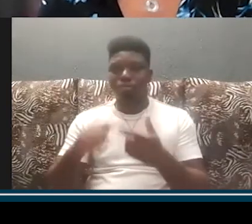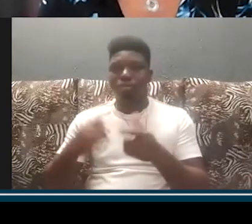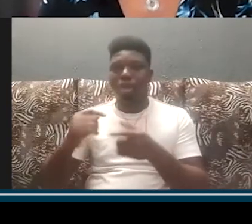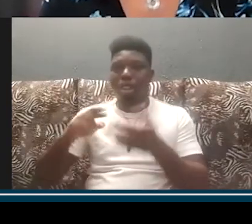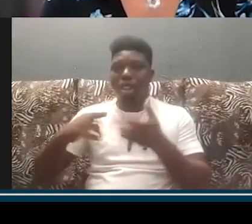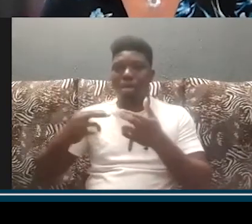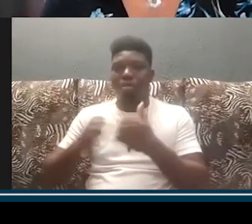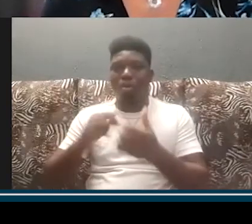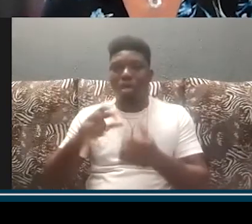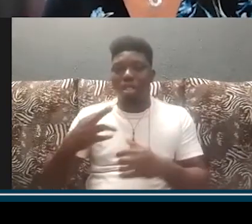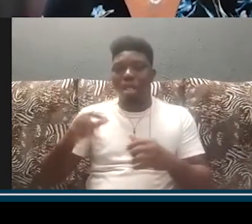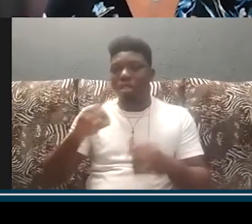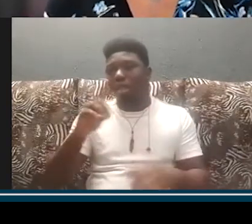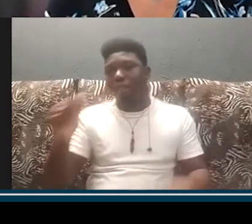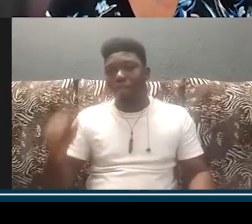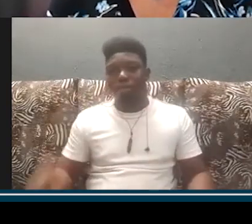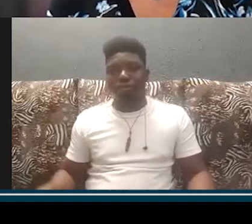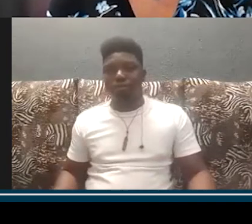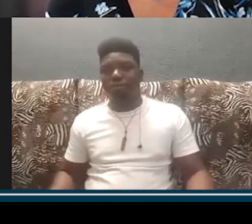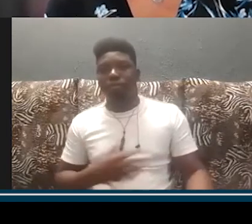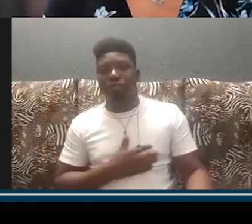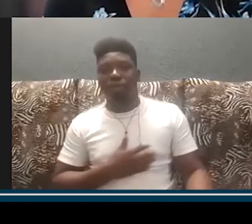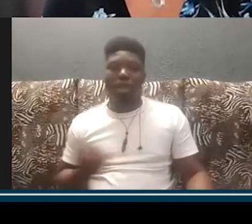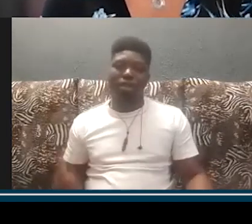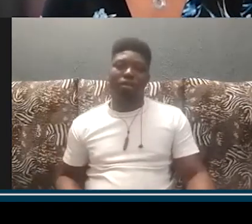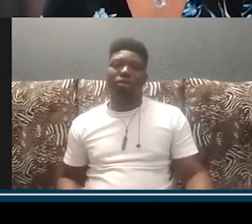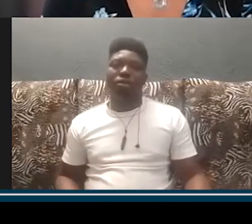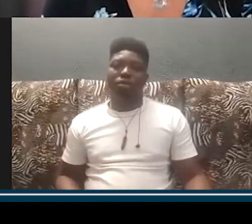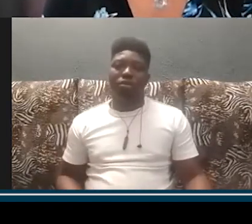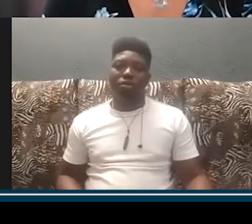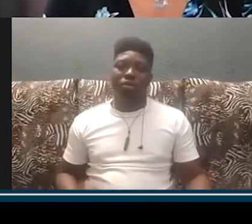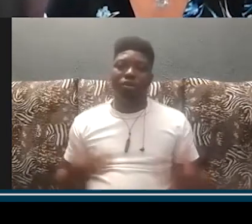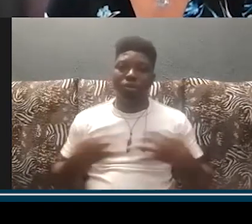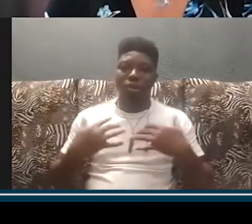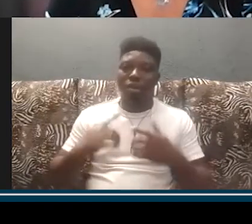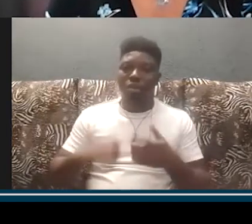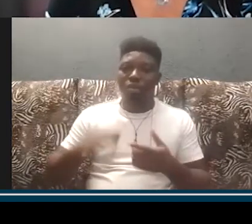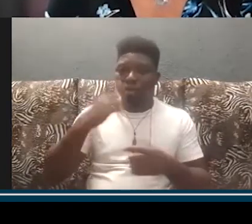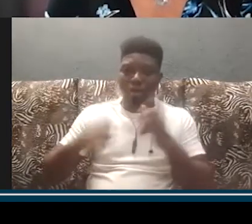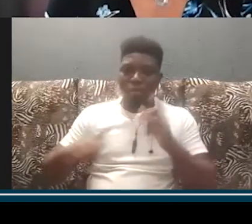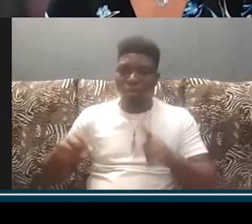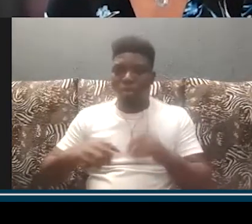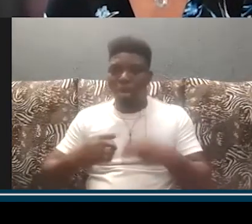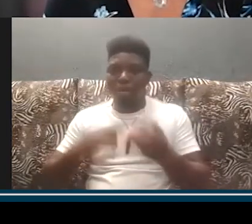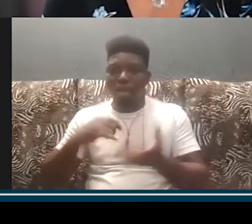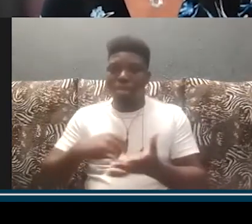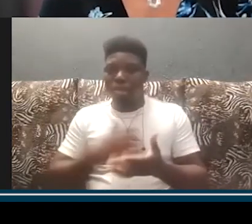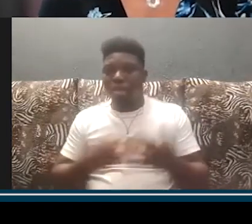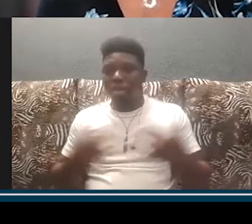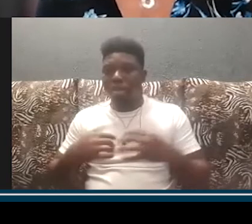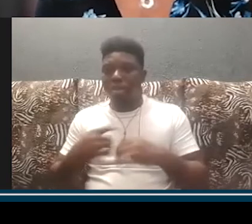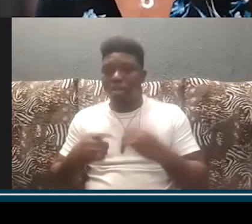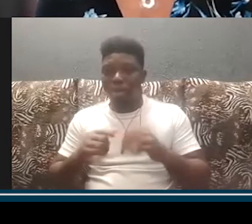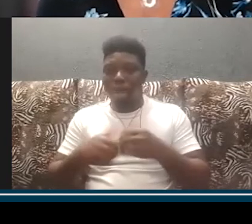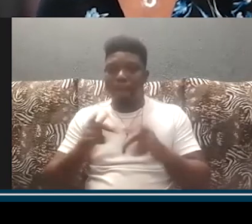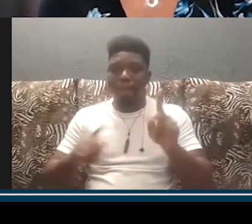disability and is scared to tell people about it, is scared about how people are going to treat them